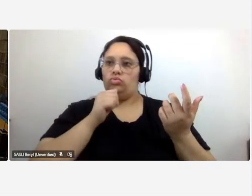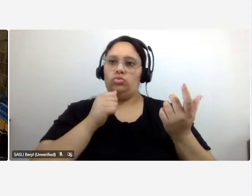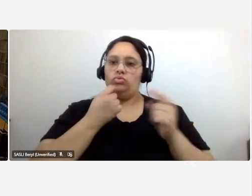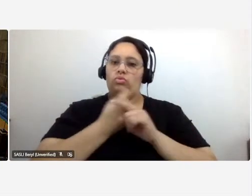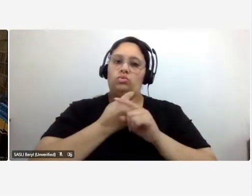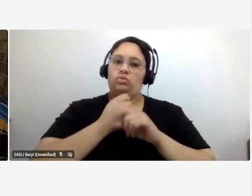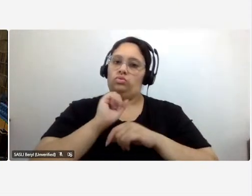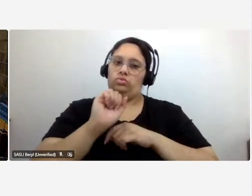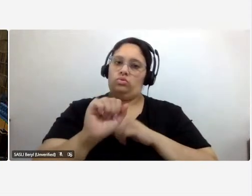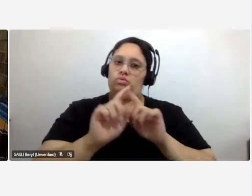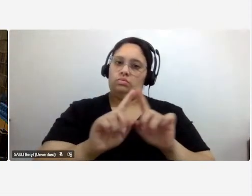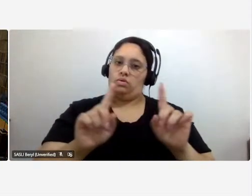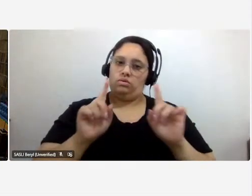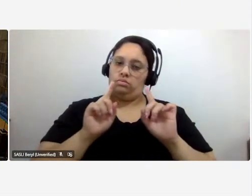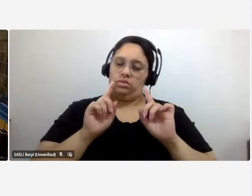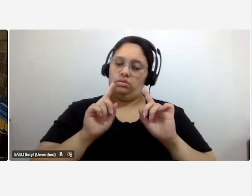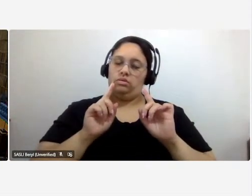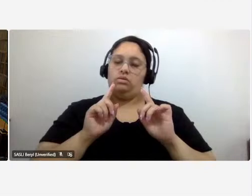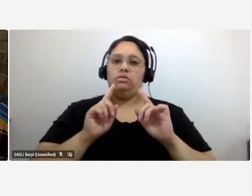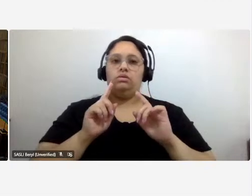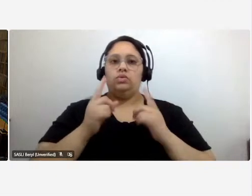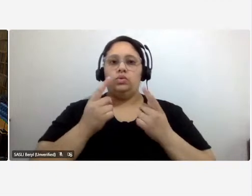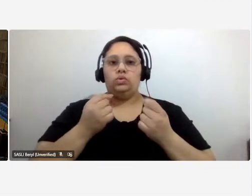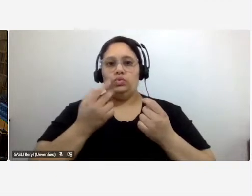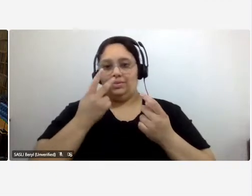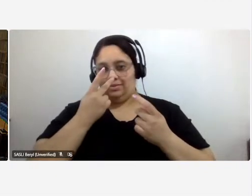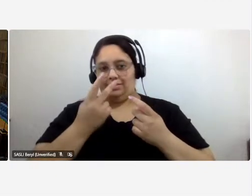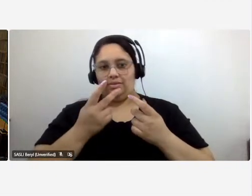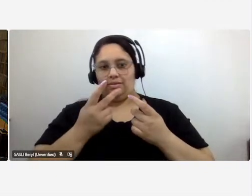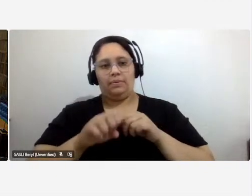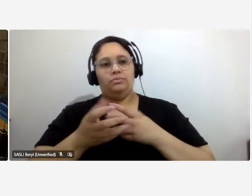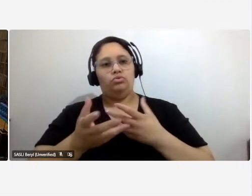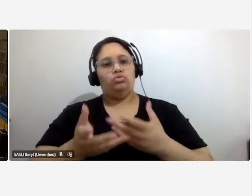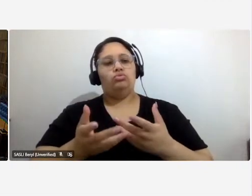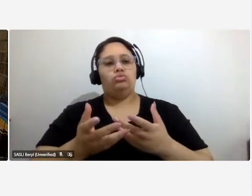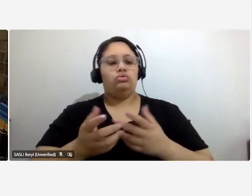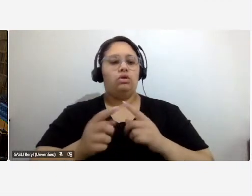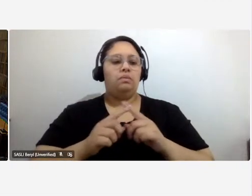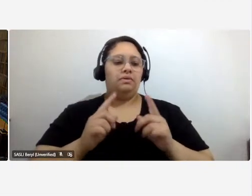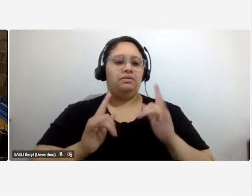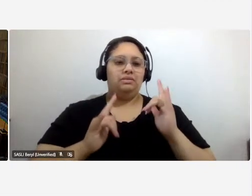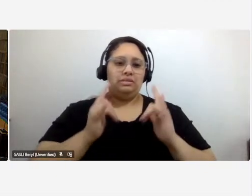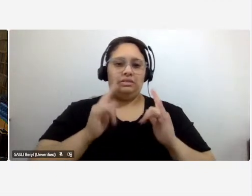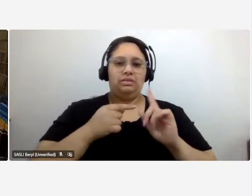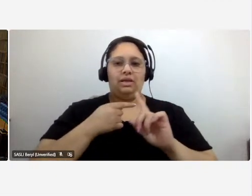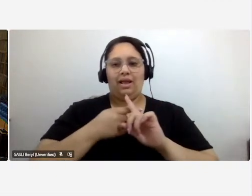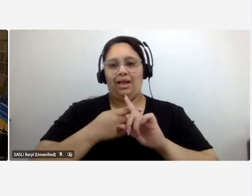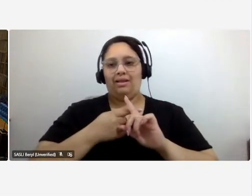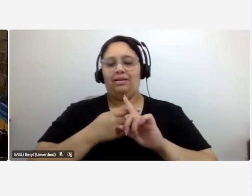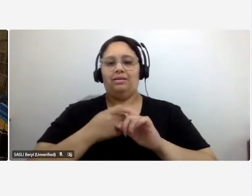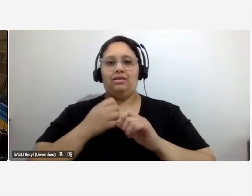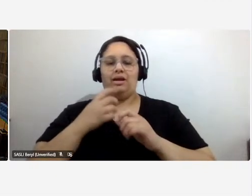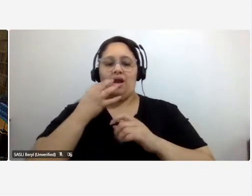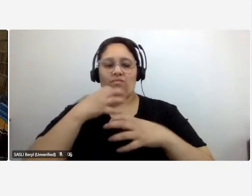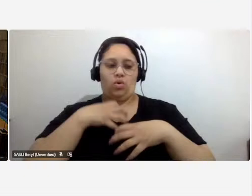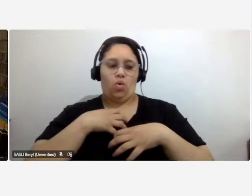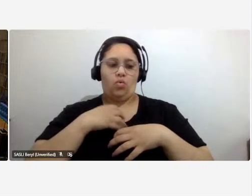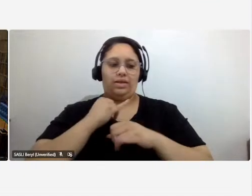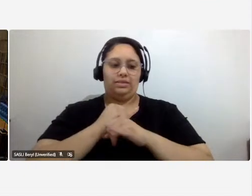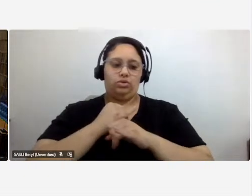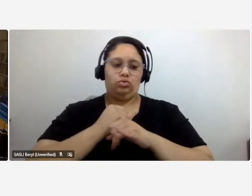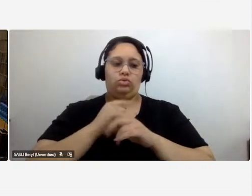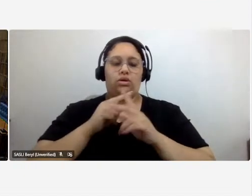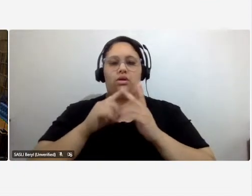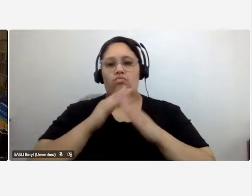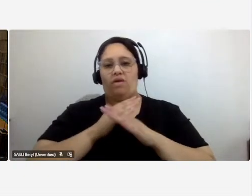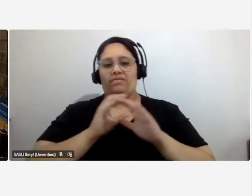your department, and it appears that across city and state-owned entities and private sector. No,